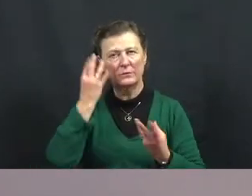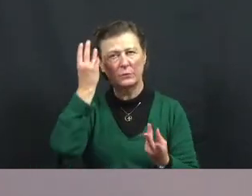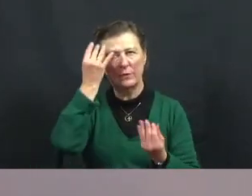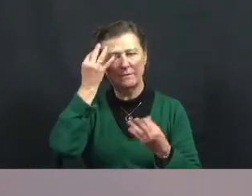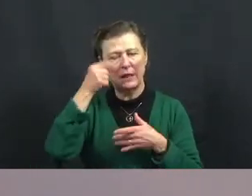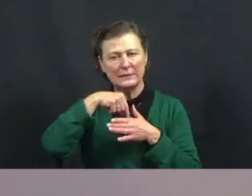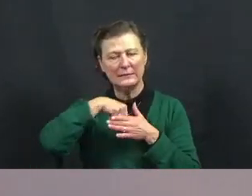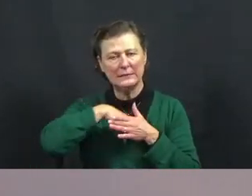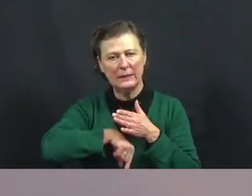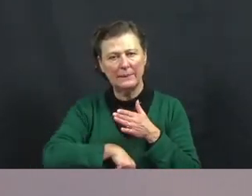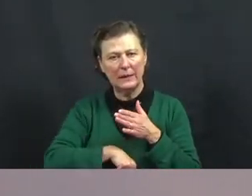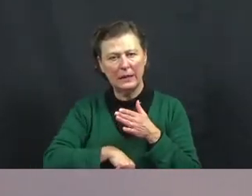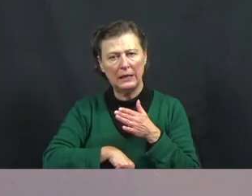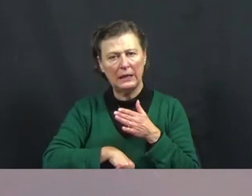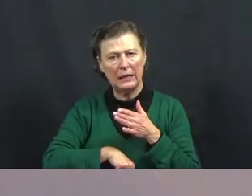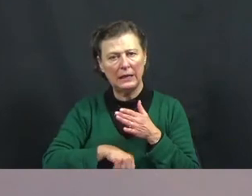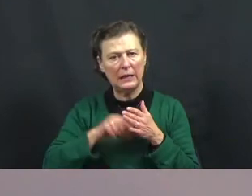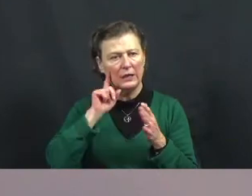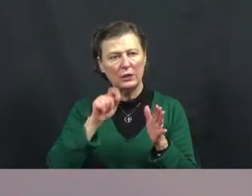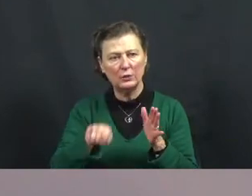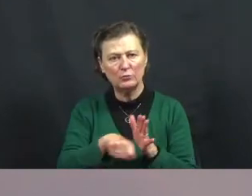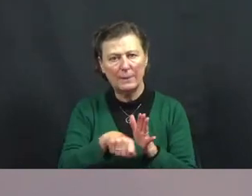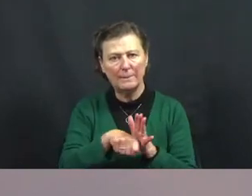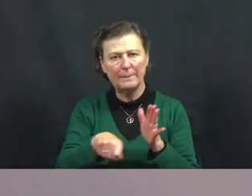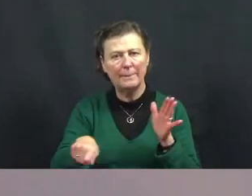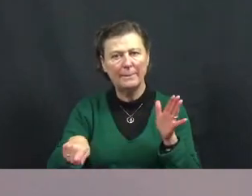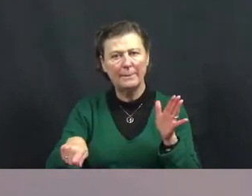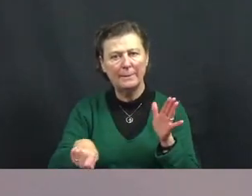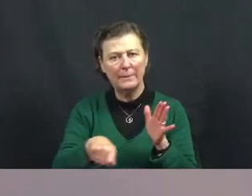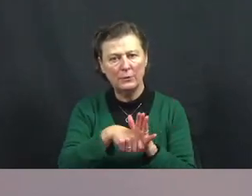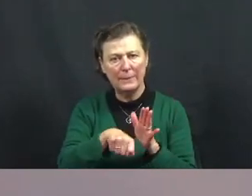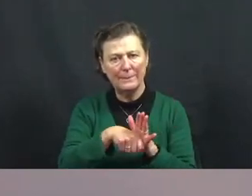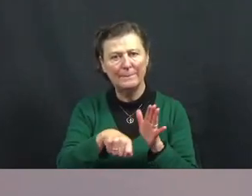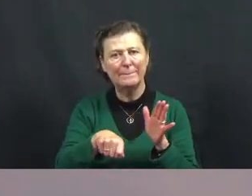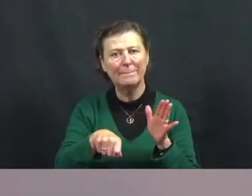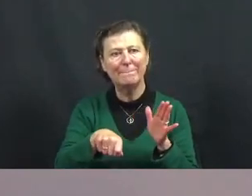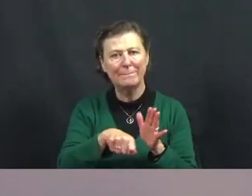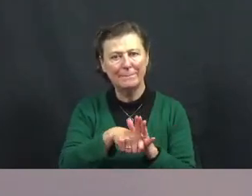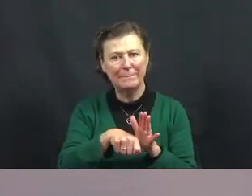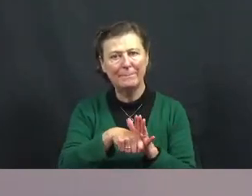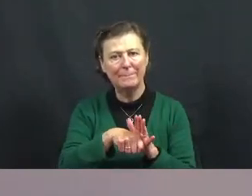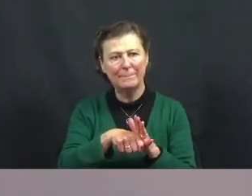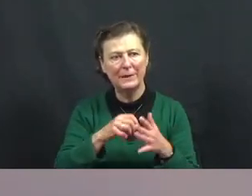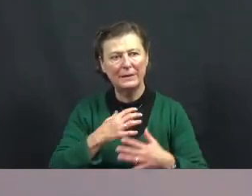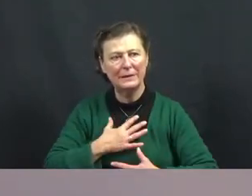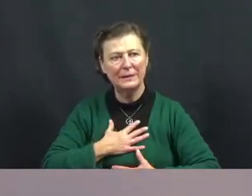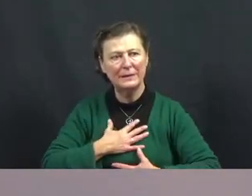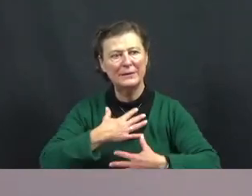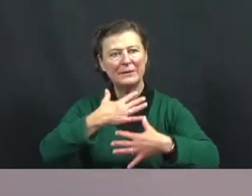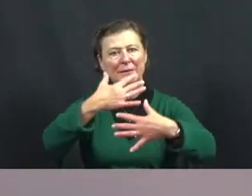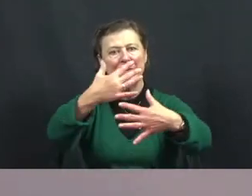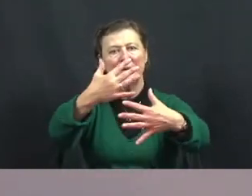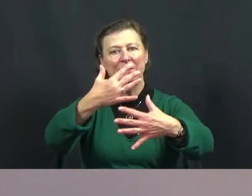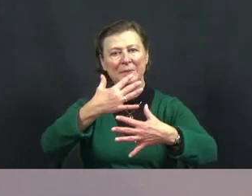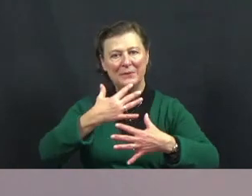deeply. Take a breath and be in this present moment.